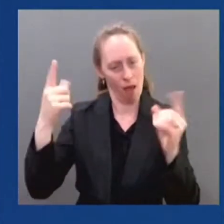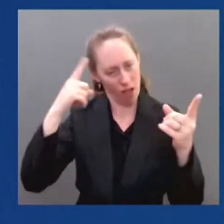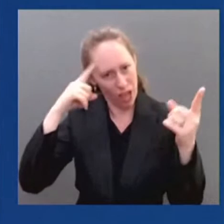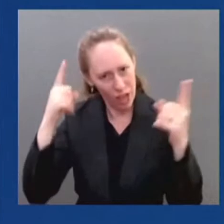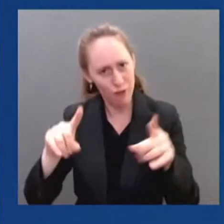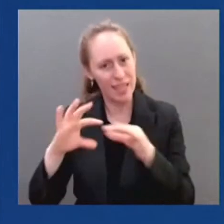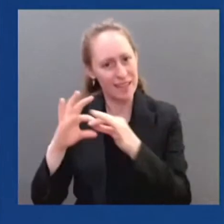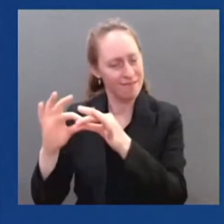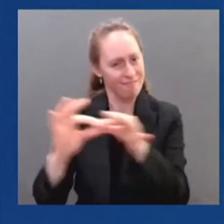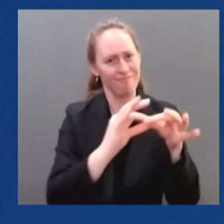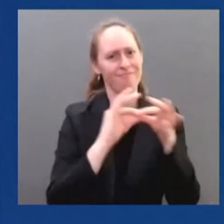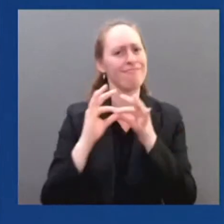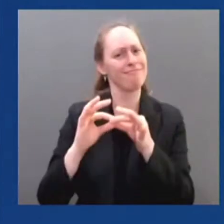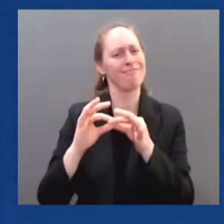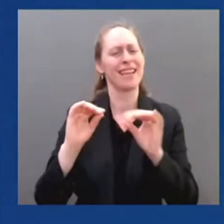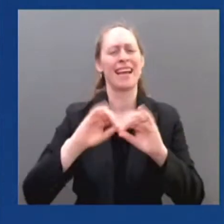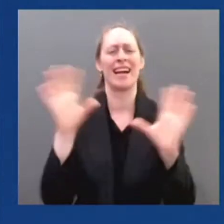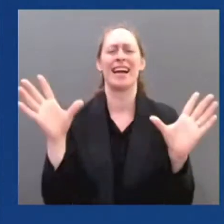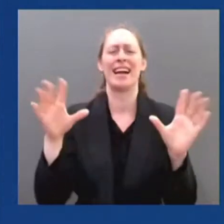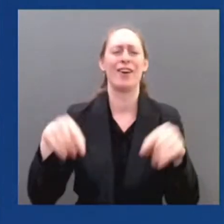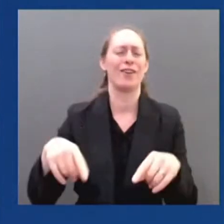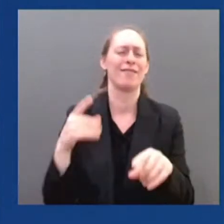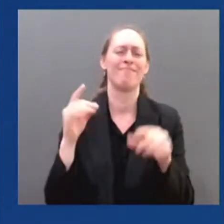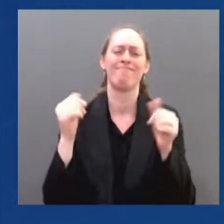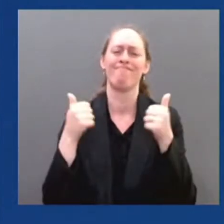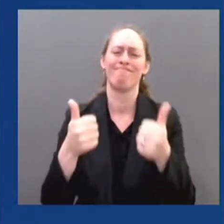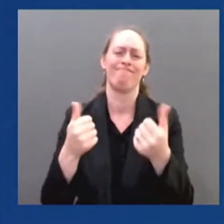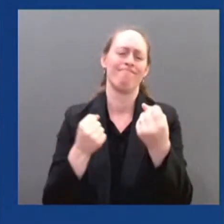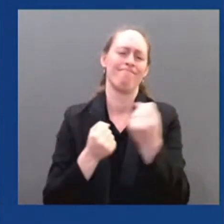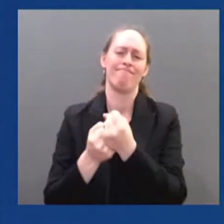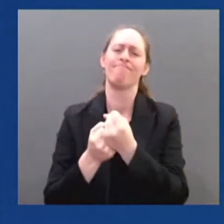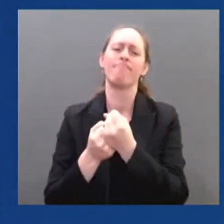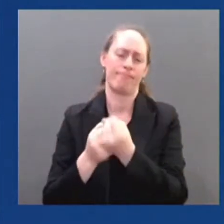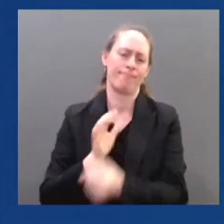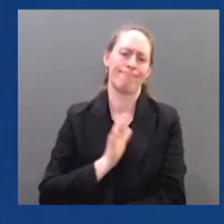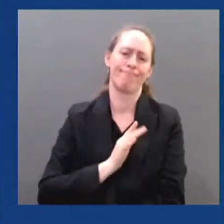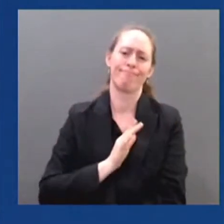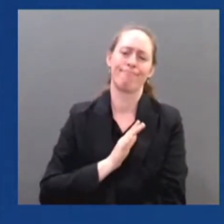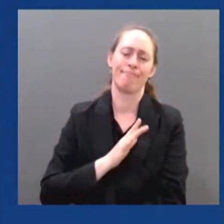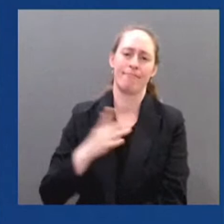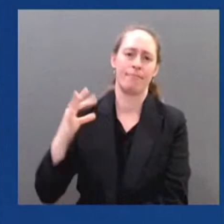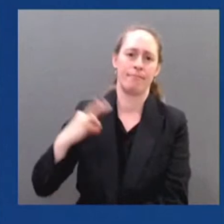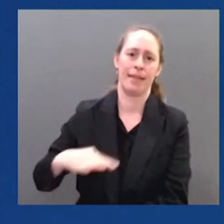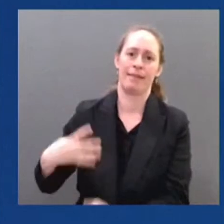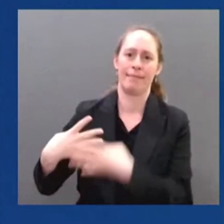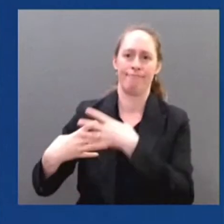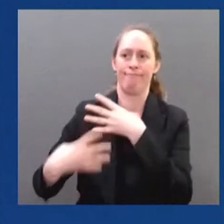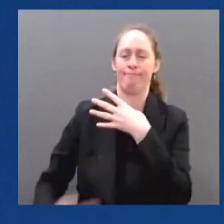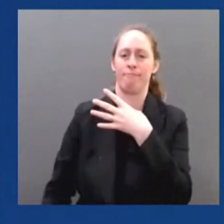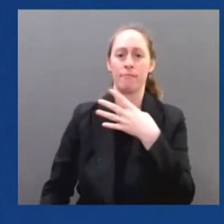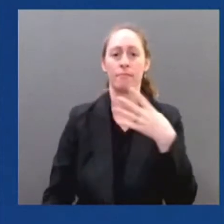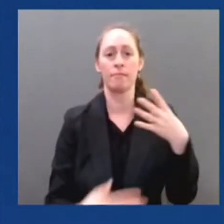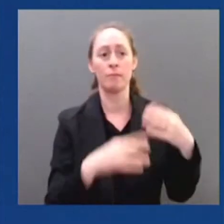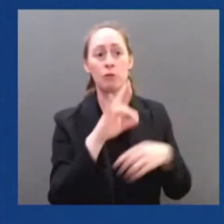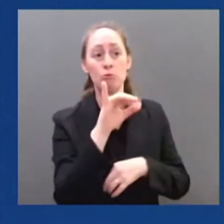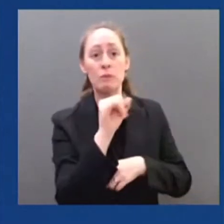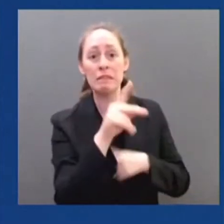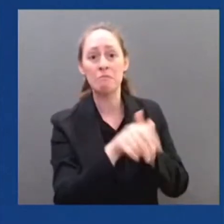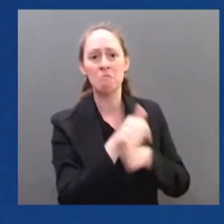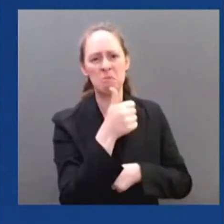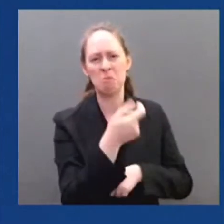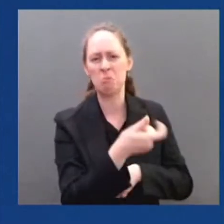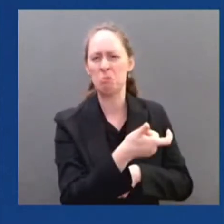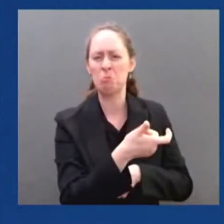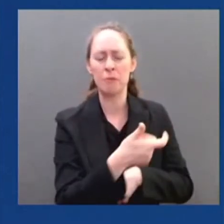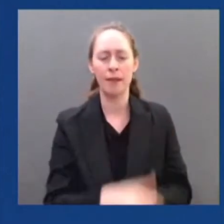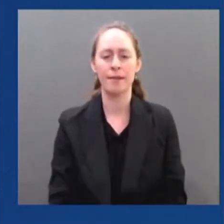in agreement that the benefits of these vaccines clearly outweigh the risk. And then 12 independent scientists that make up the ACIP